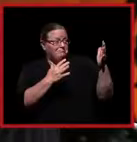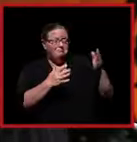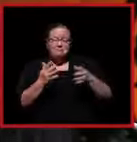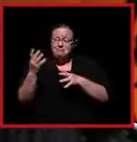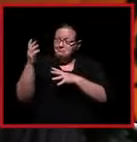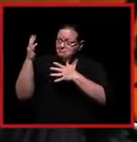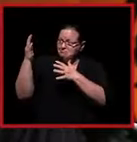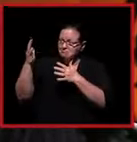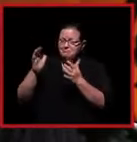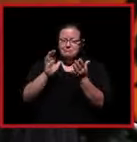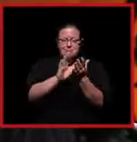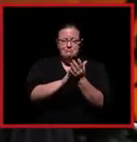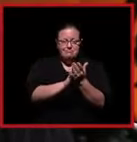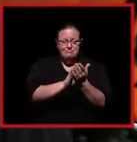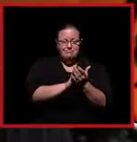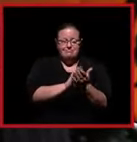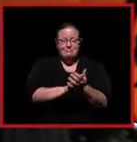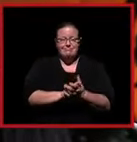Thank you.